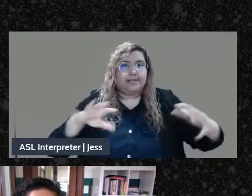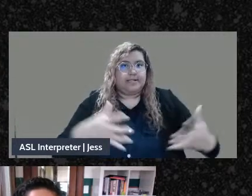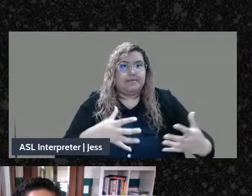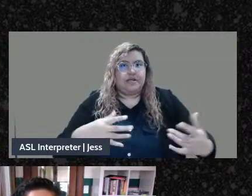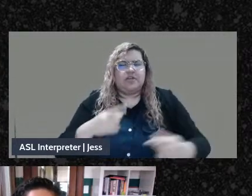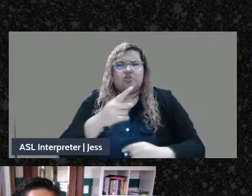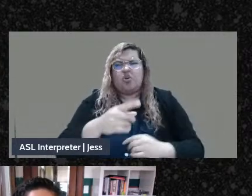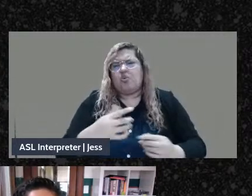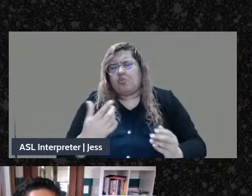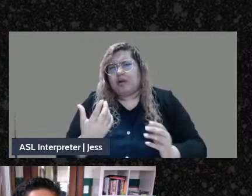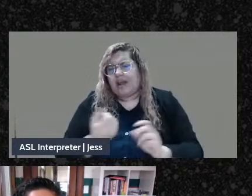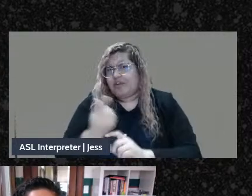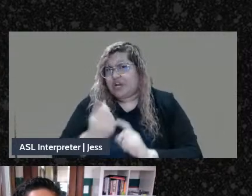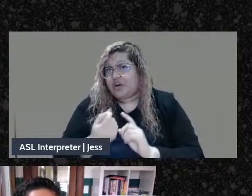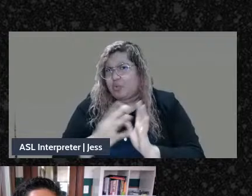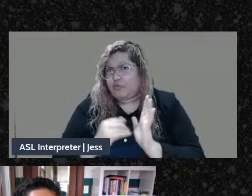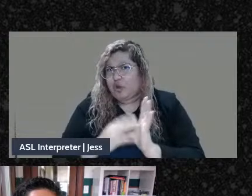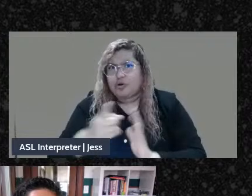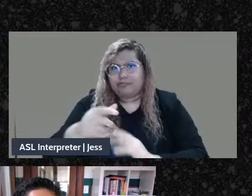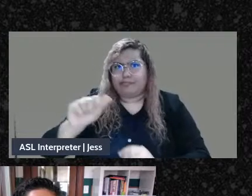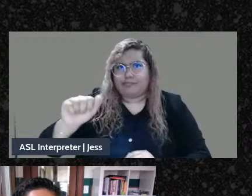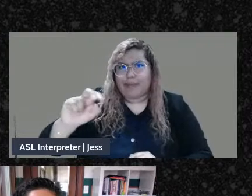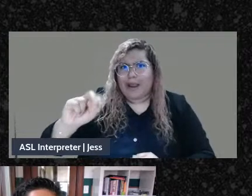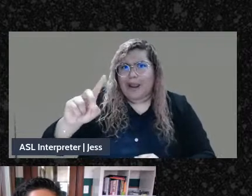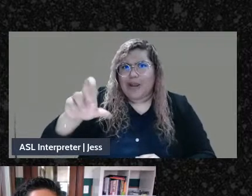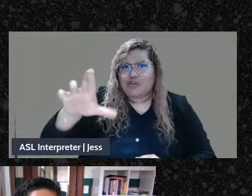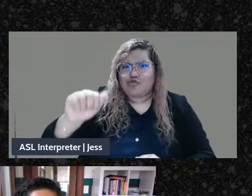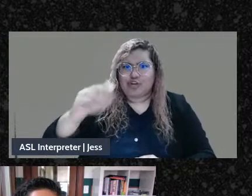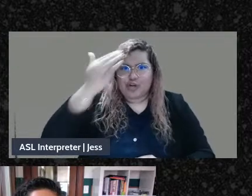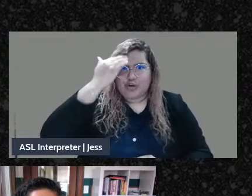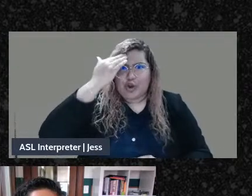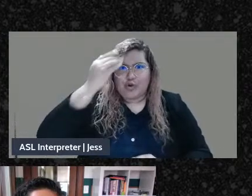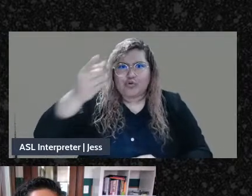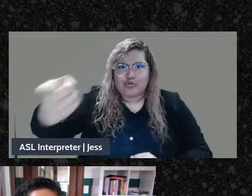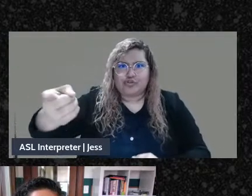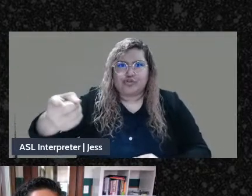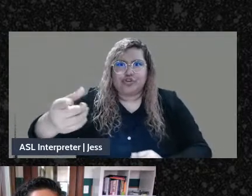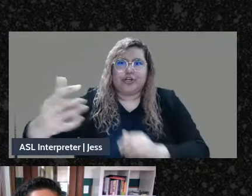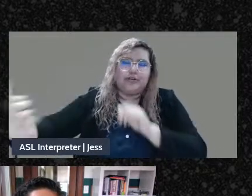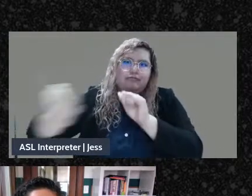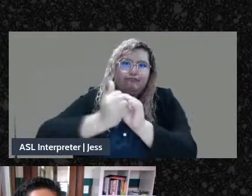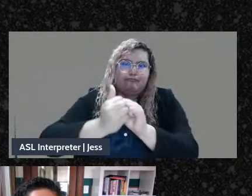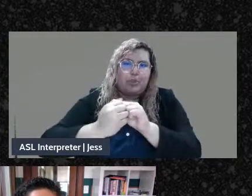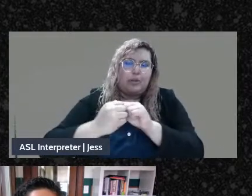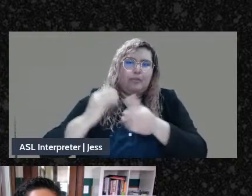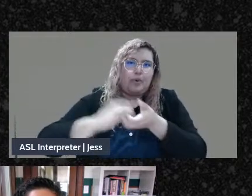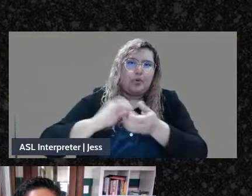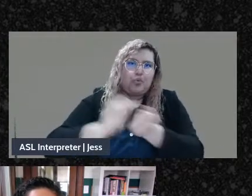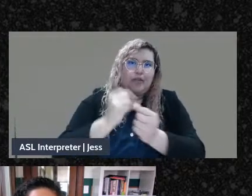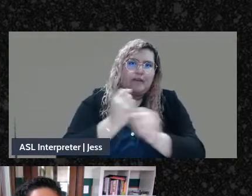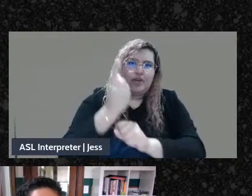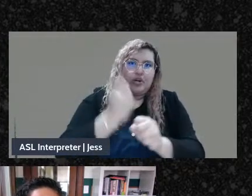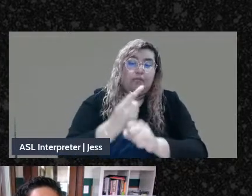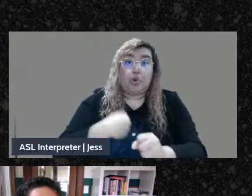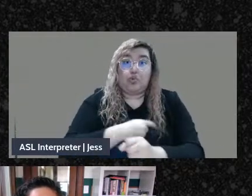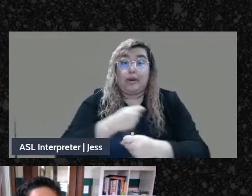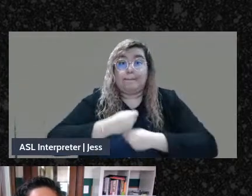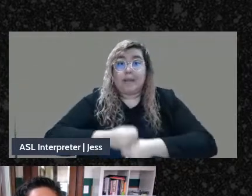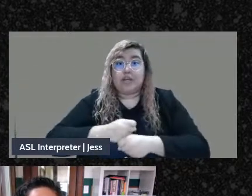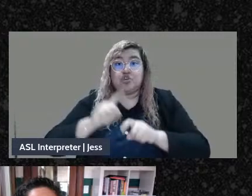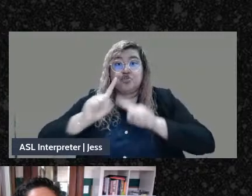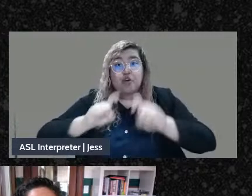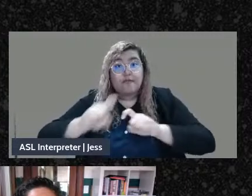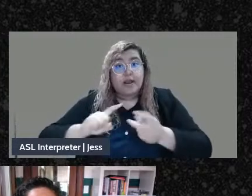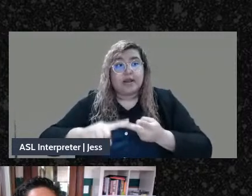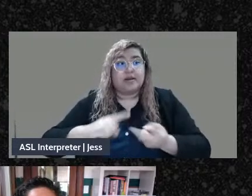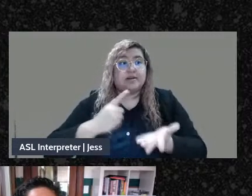and Andrea knows because she works with us every single year. But when we try to create our surveys and talk to people about the